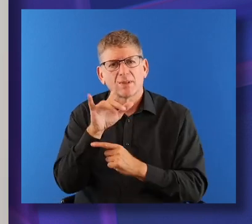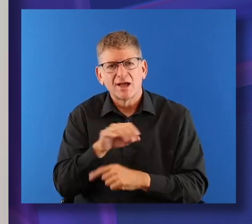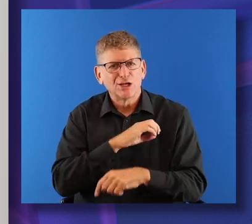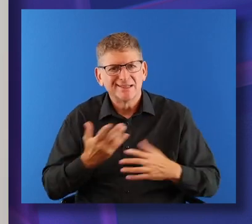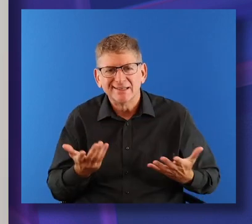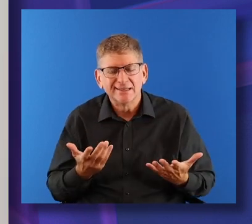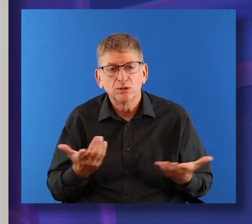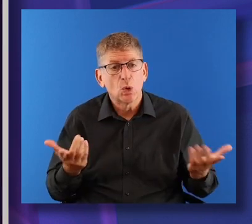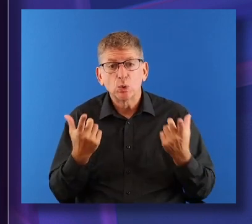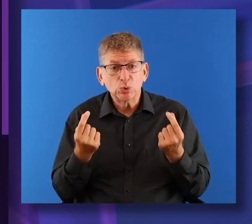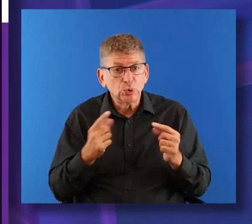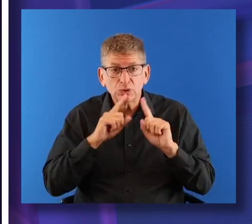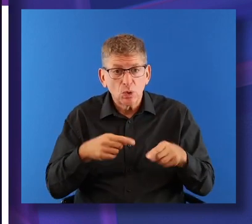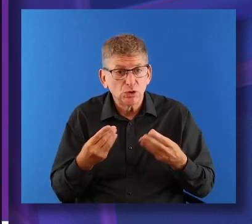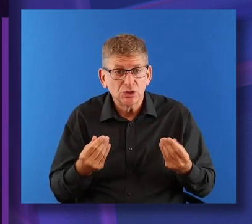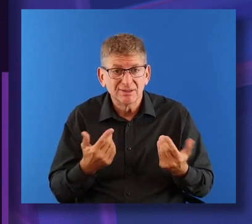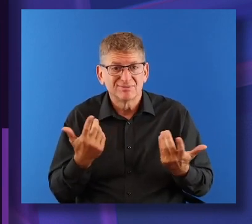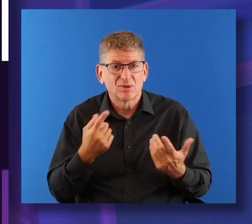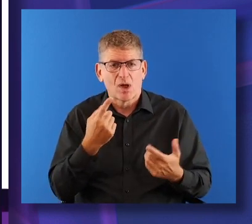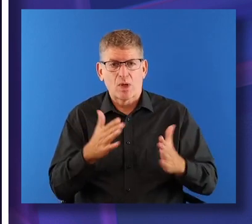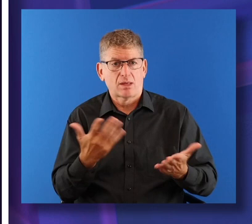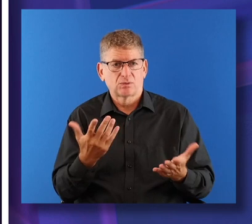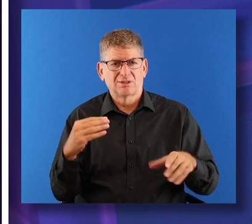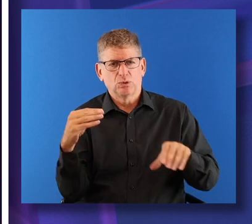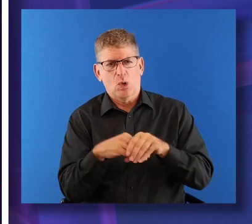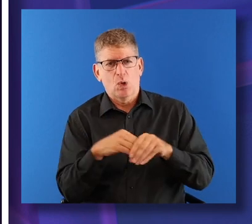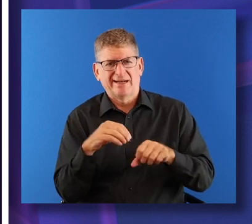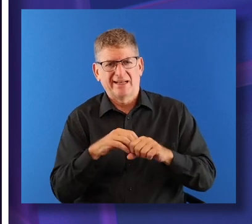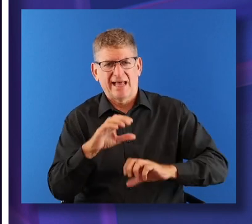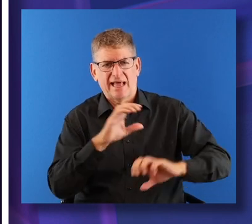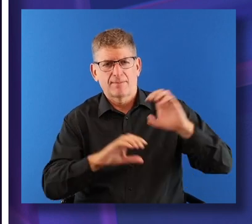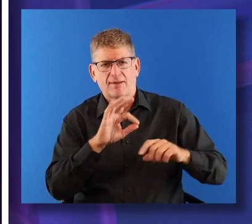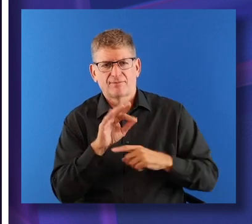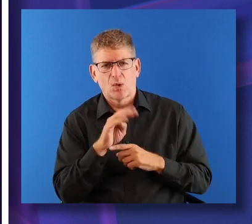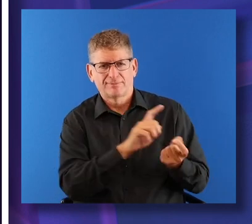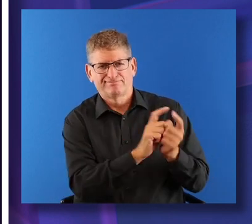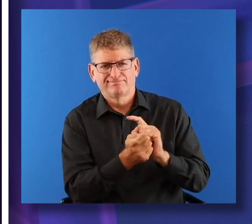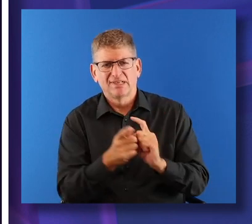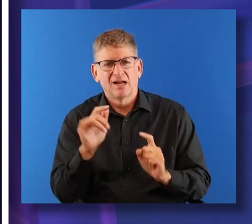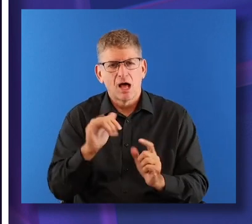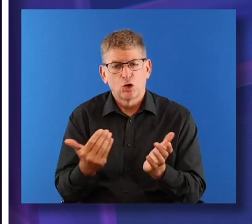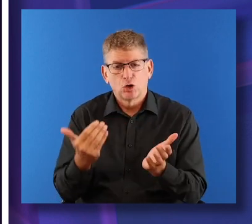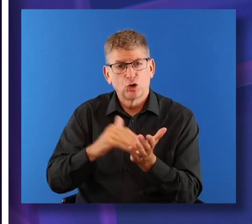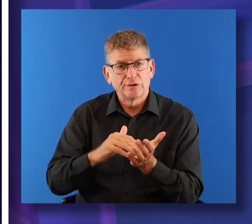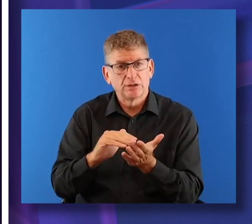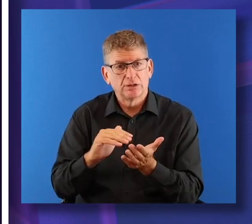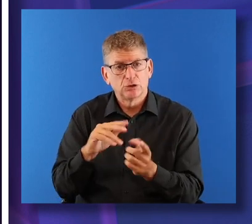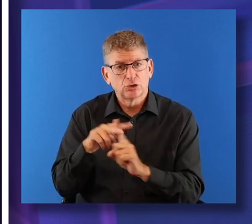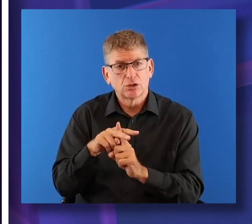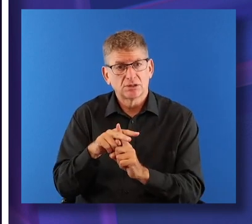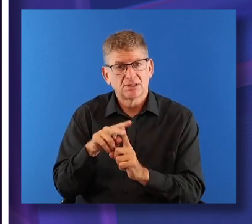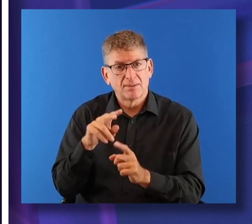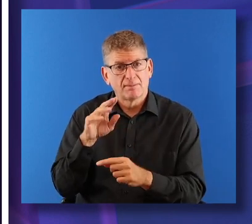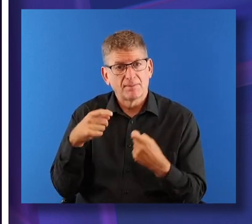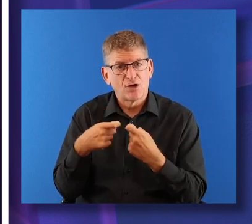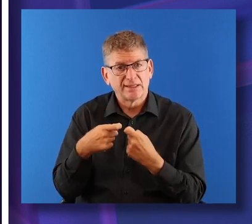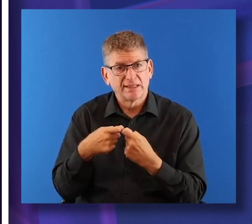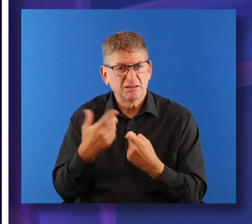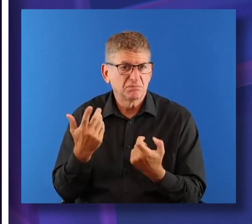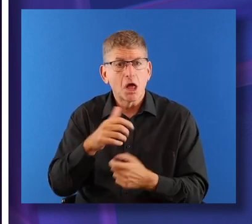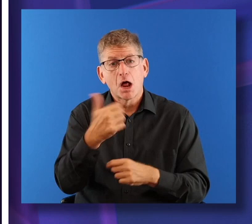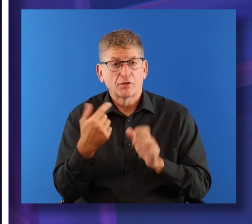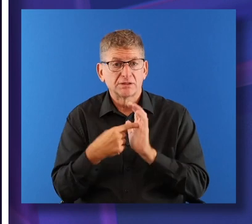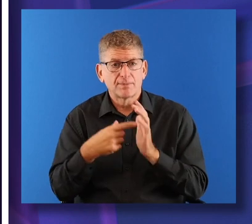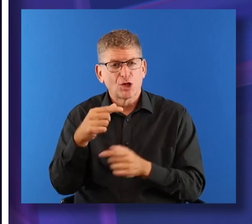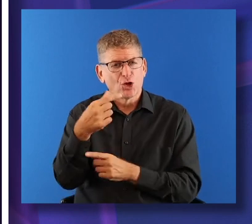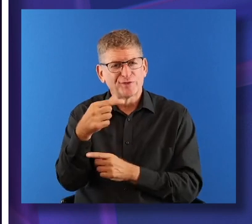is to store that energy, and one of the ways to do it is to store it in chemical form, like in rechargeable batteries.